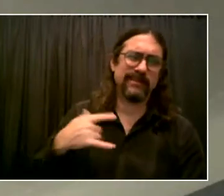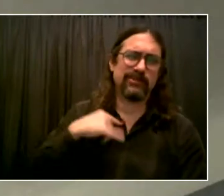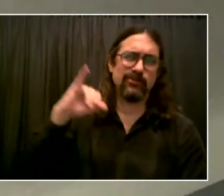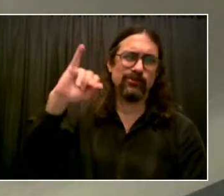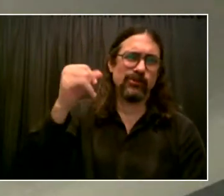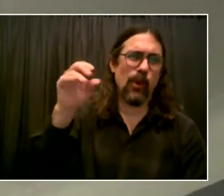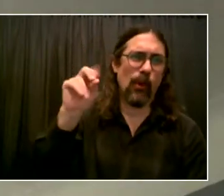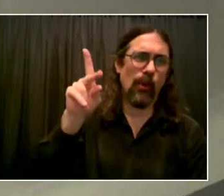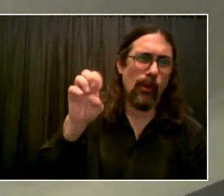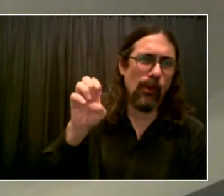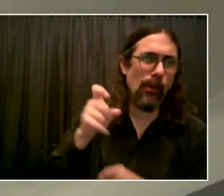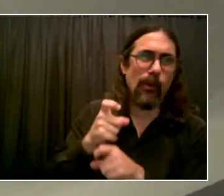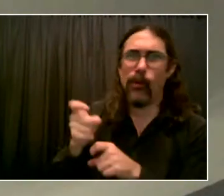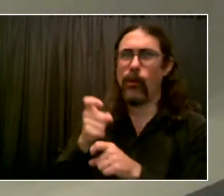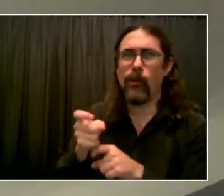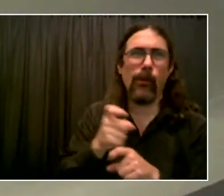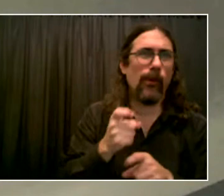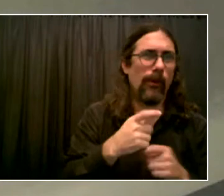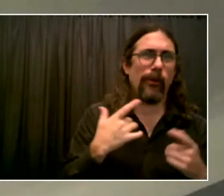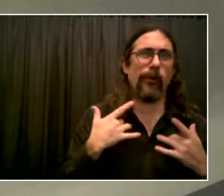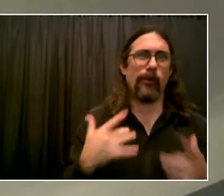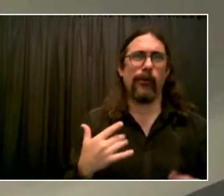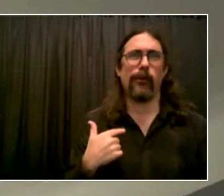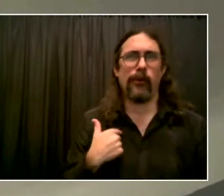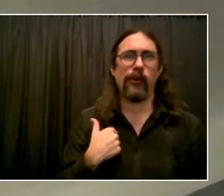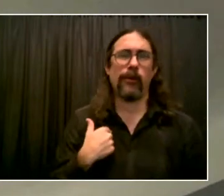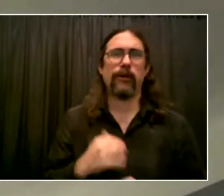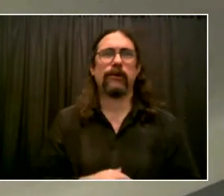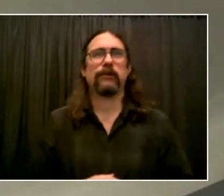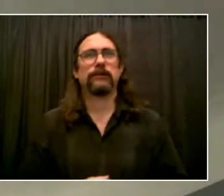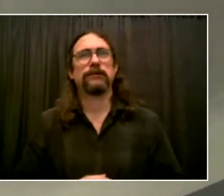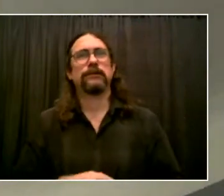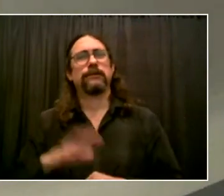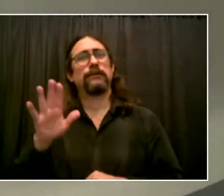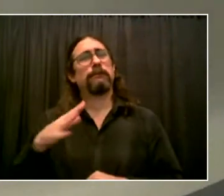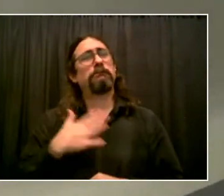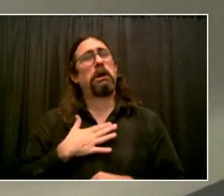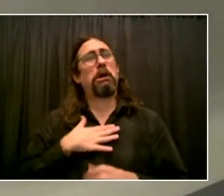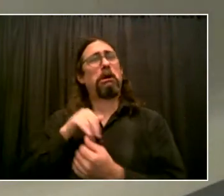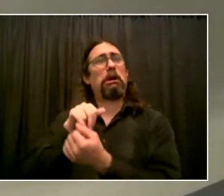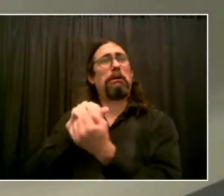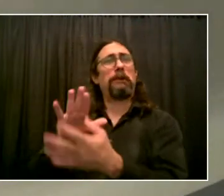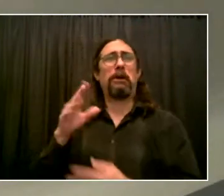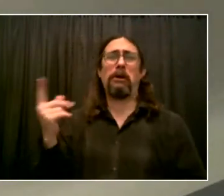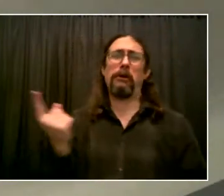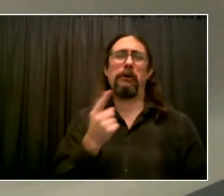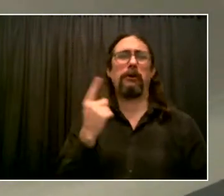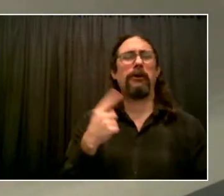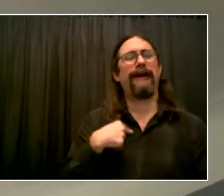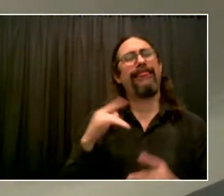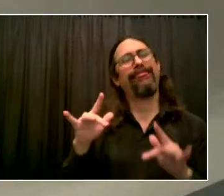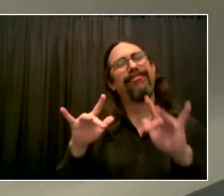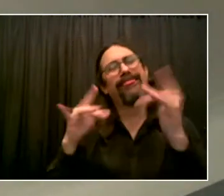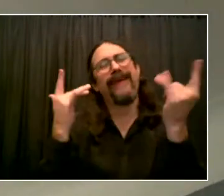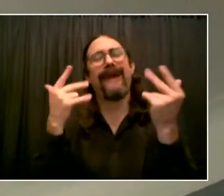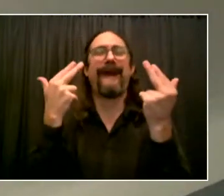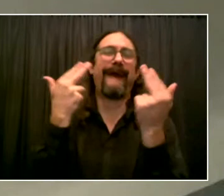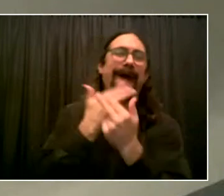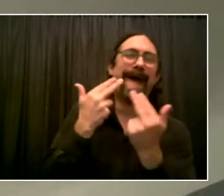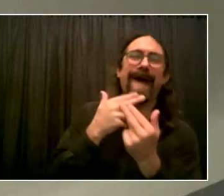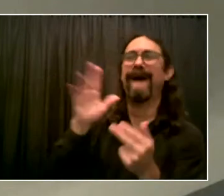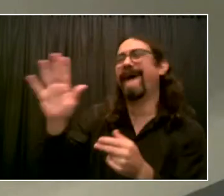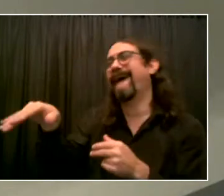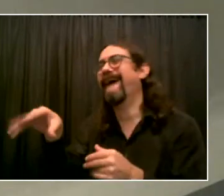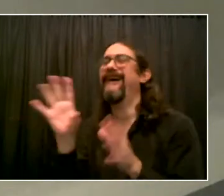business. But in this issue, and when it comes especially to our children, I'm deadly serious about